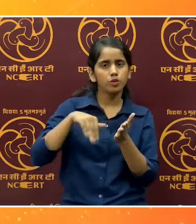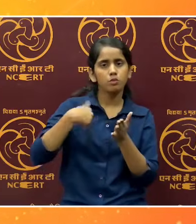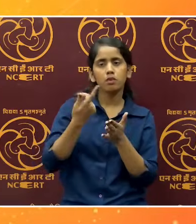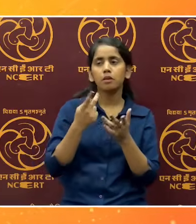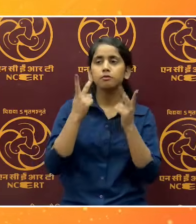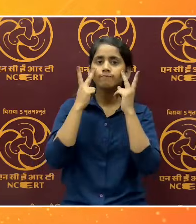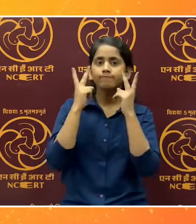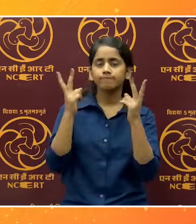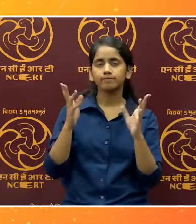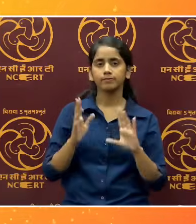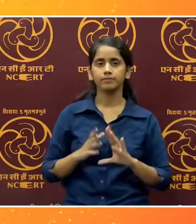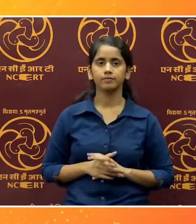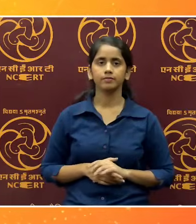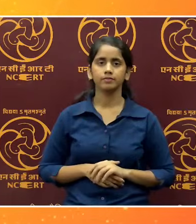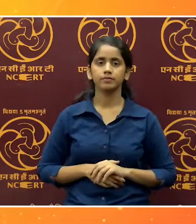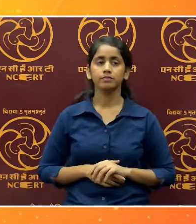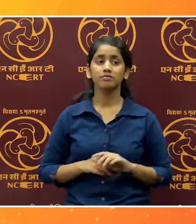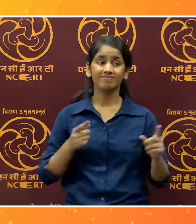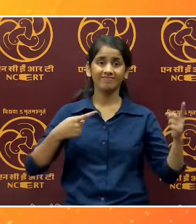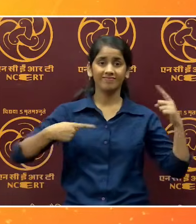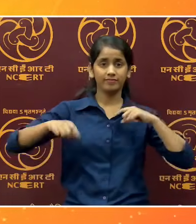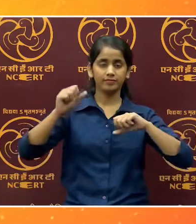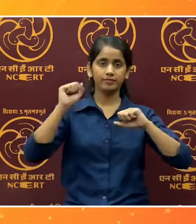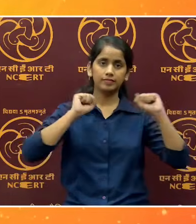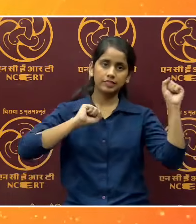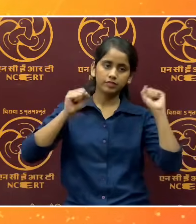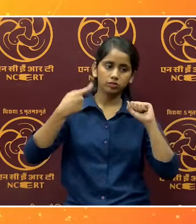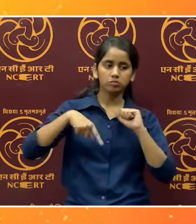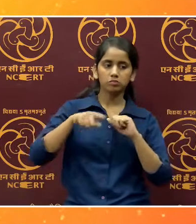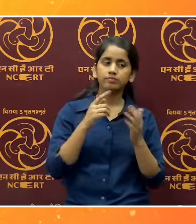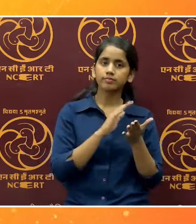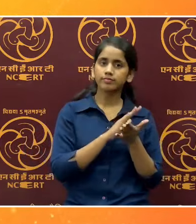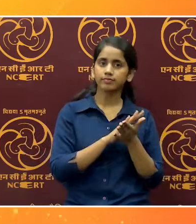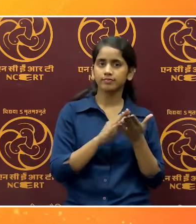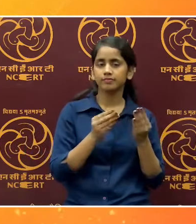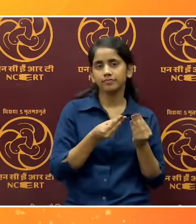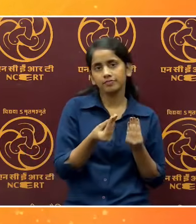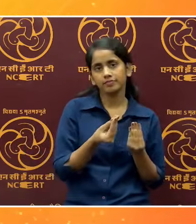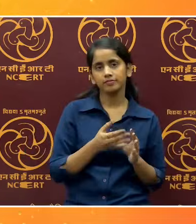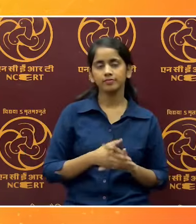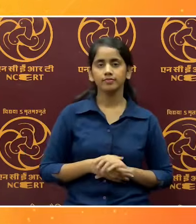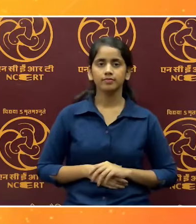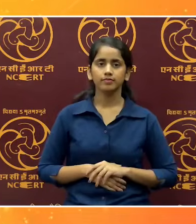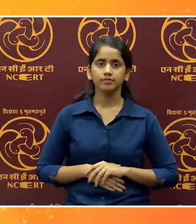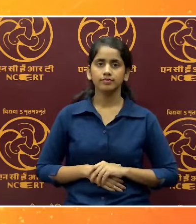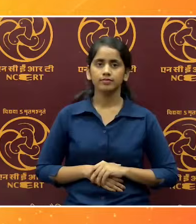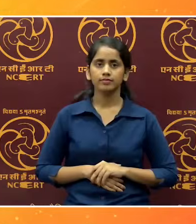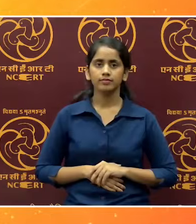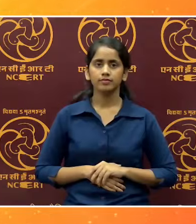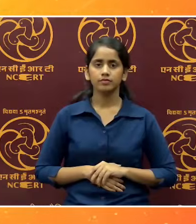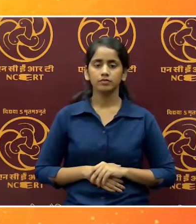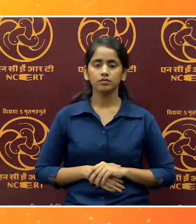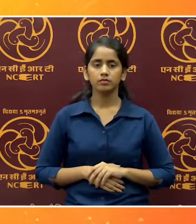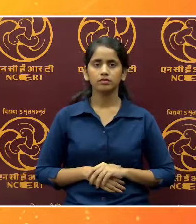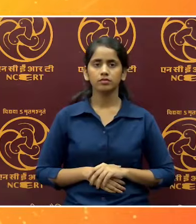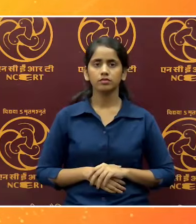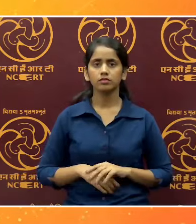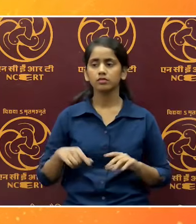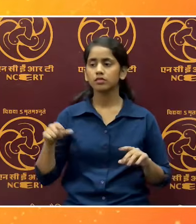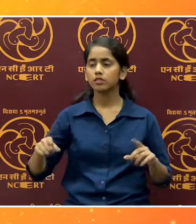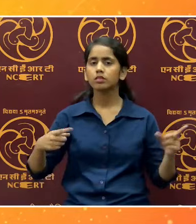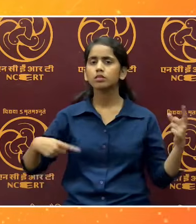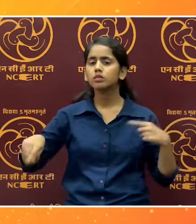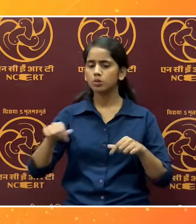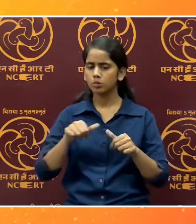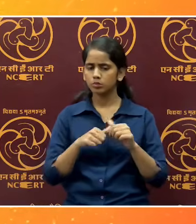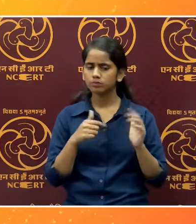rearrange it. Okay, so this activity could be done this way. Okay, so this is done here. So can you